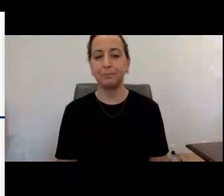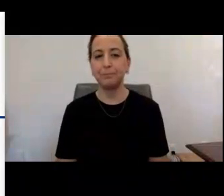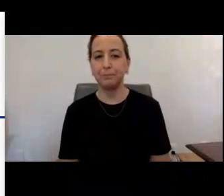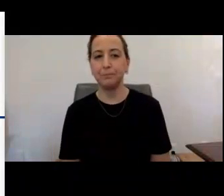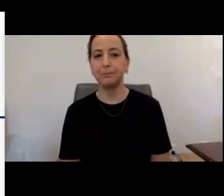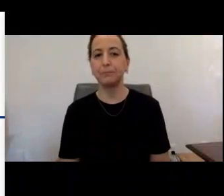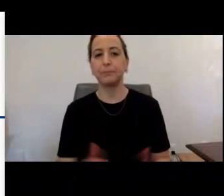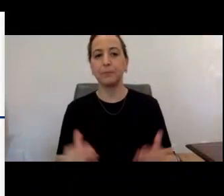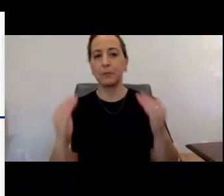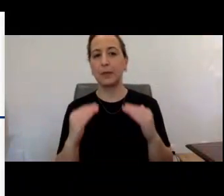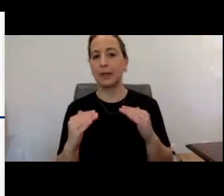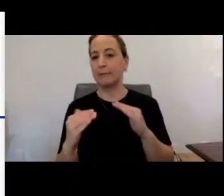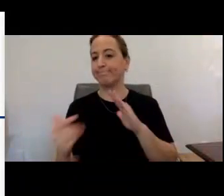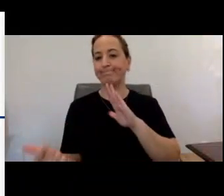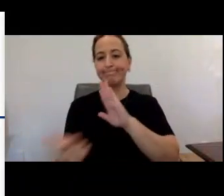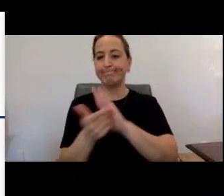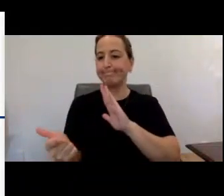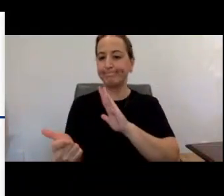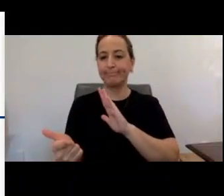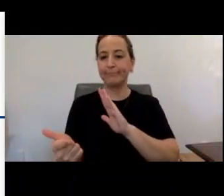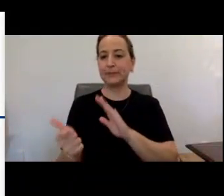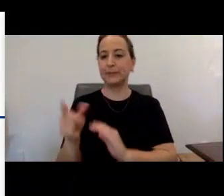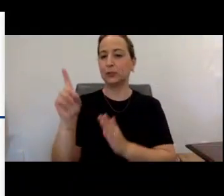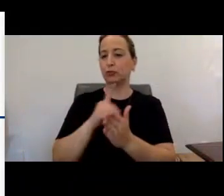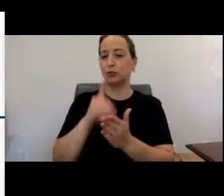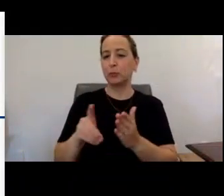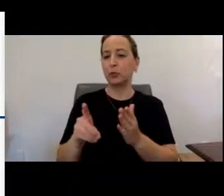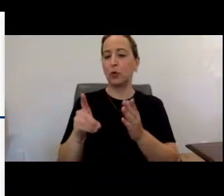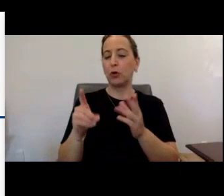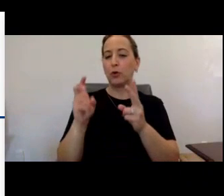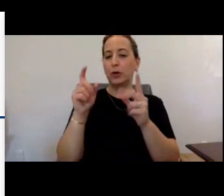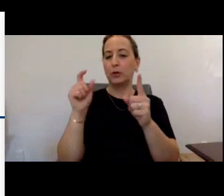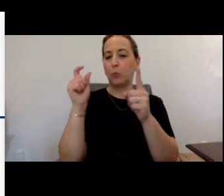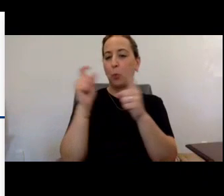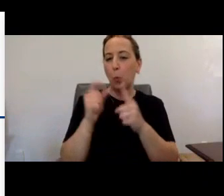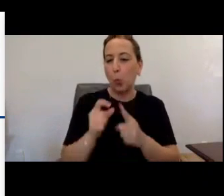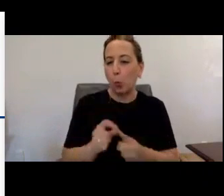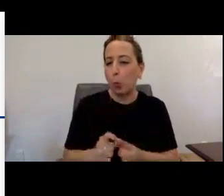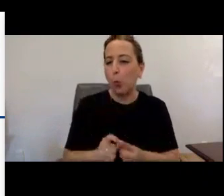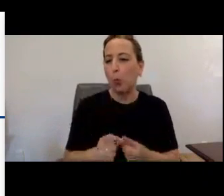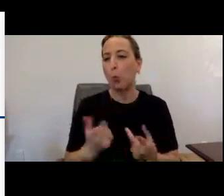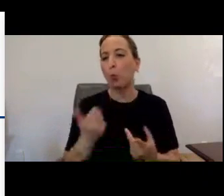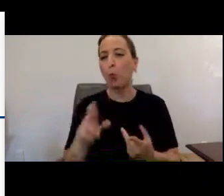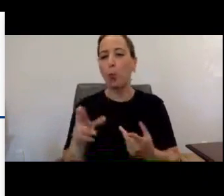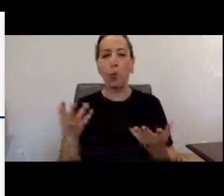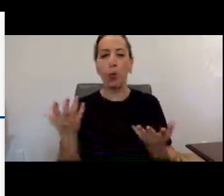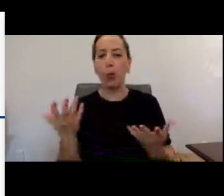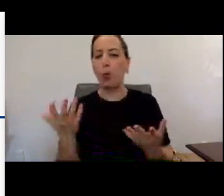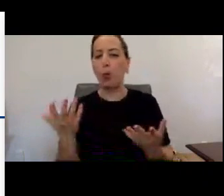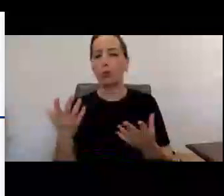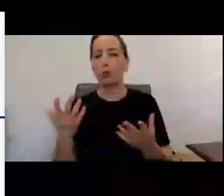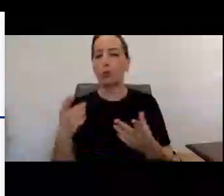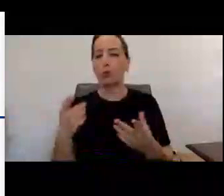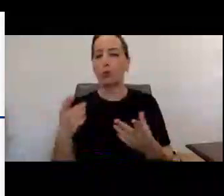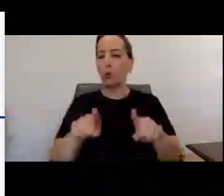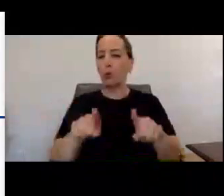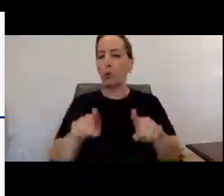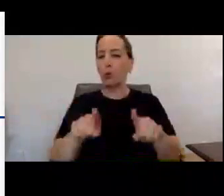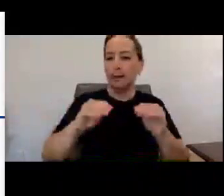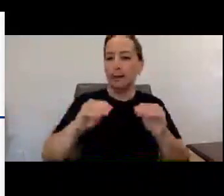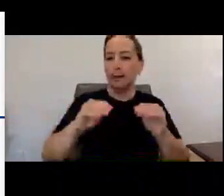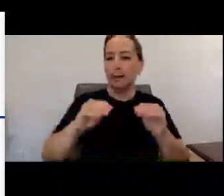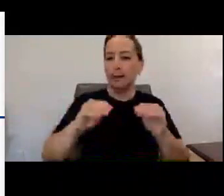It's illegal to have discriminatory terms and conditions in housing, whether that's in the sale, lease, or financing of housing. So